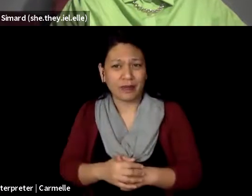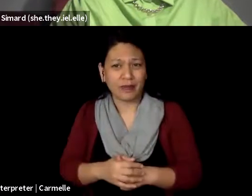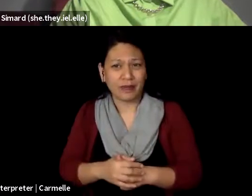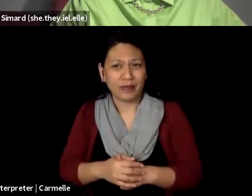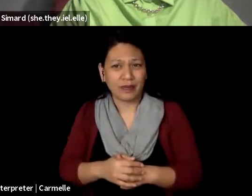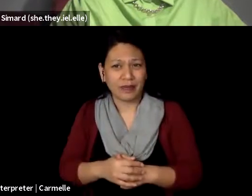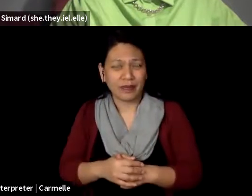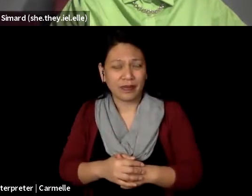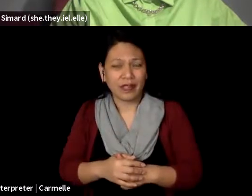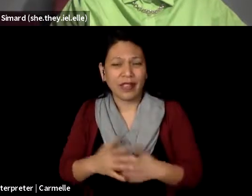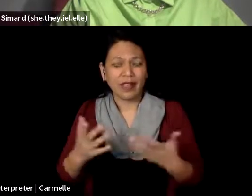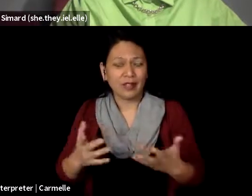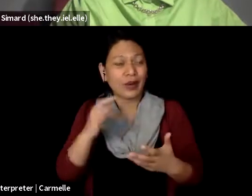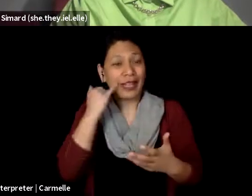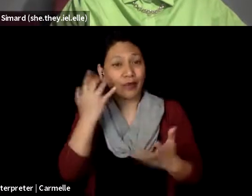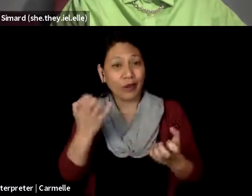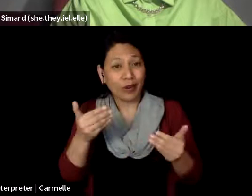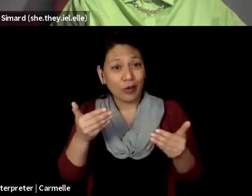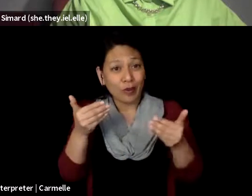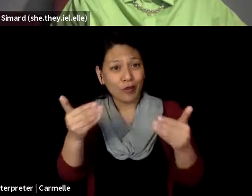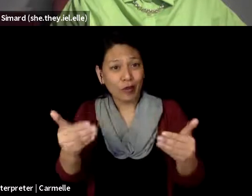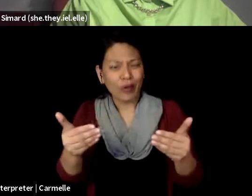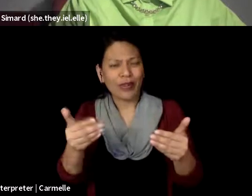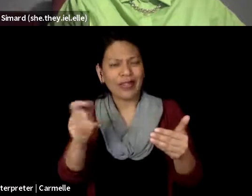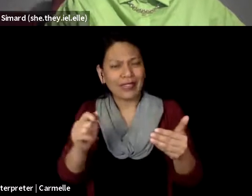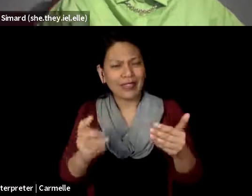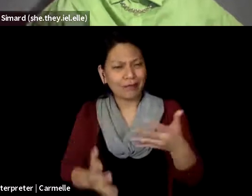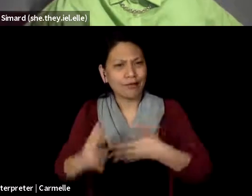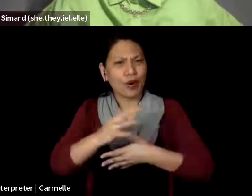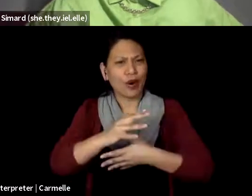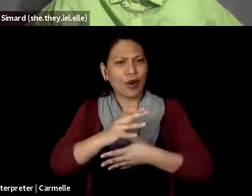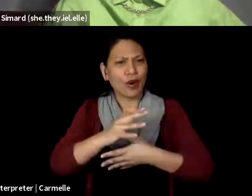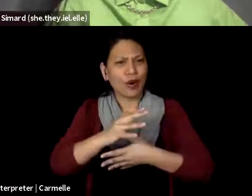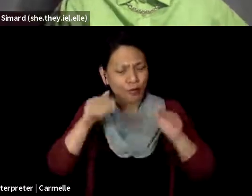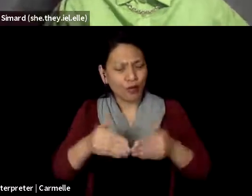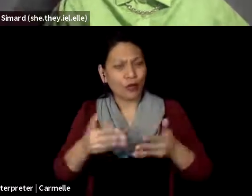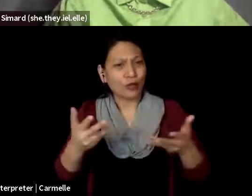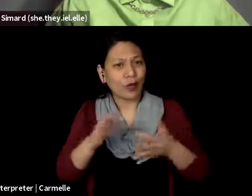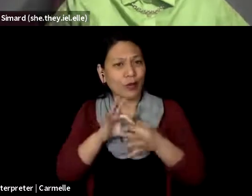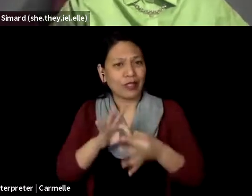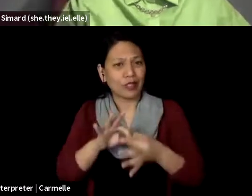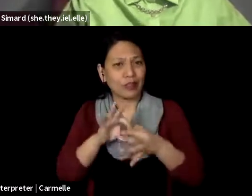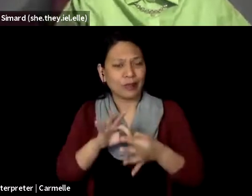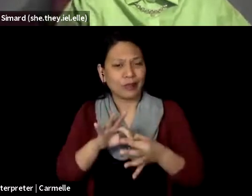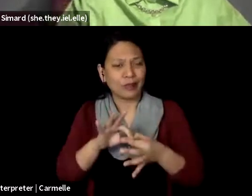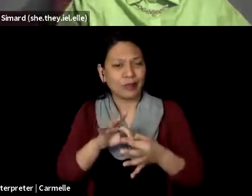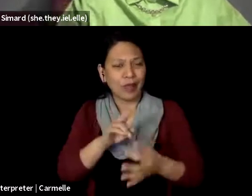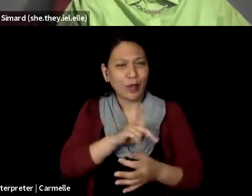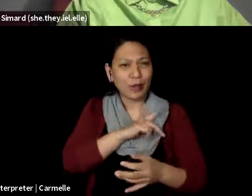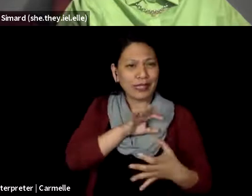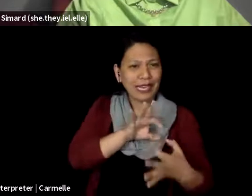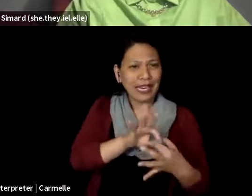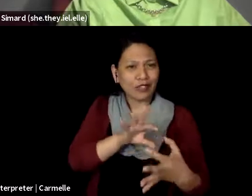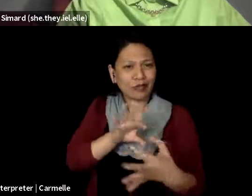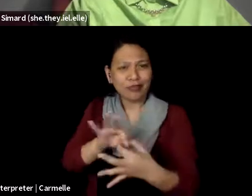move forward, we have to center relationships and we have to center these like personal connections and show investment